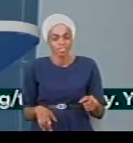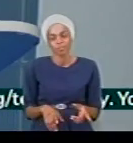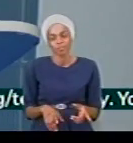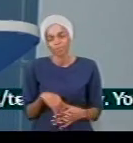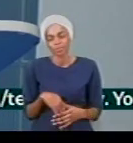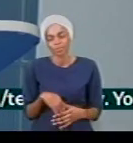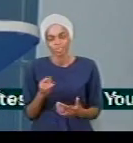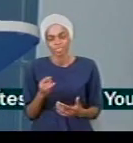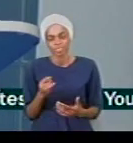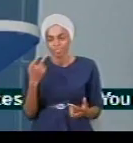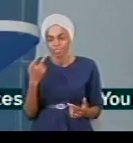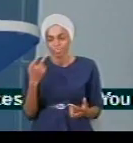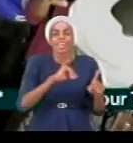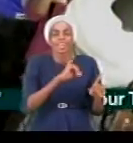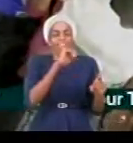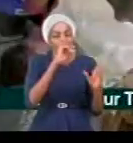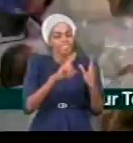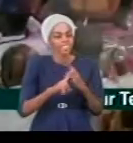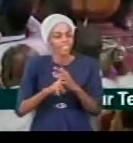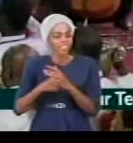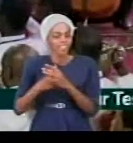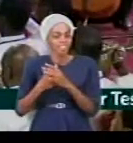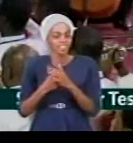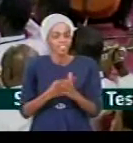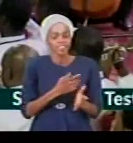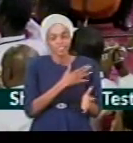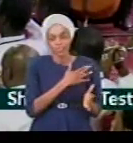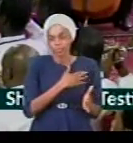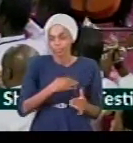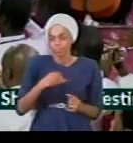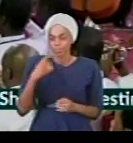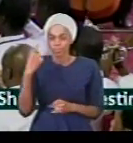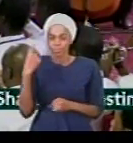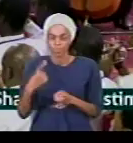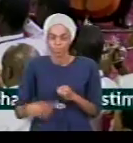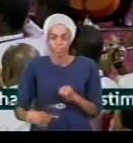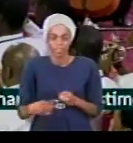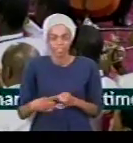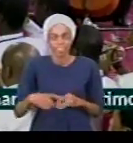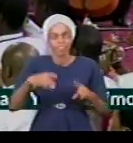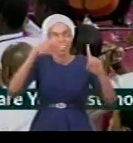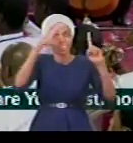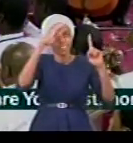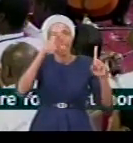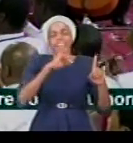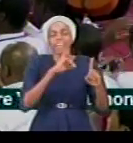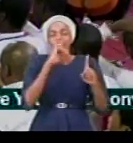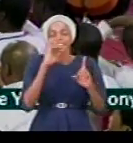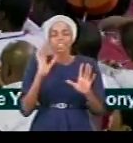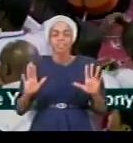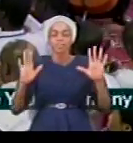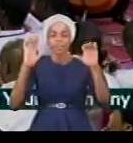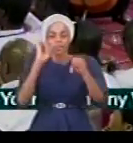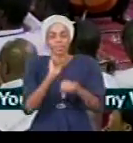first night multiple check your body now as we are praising God